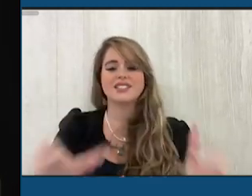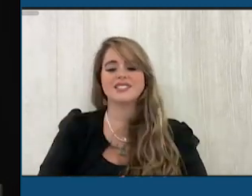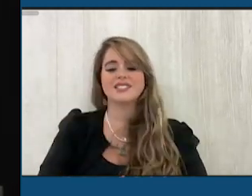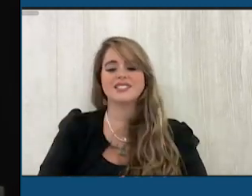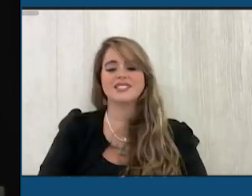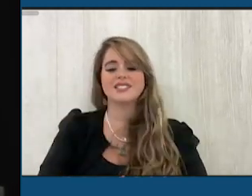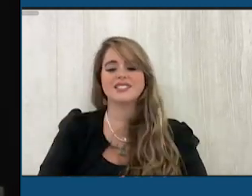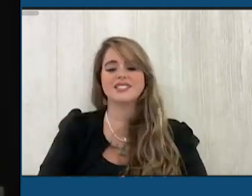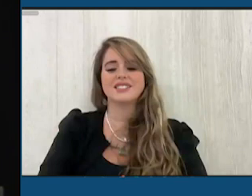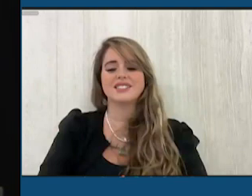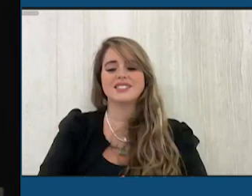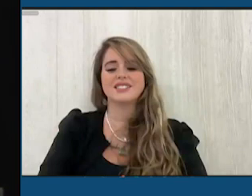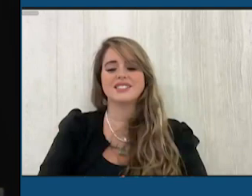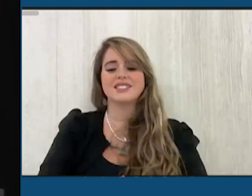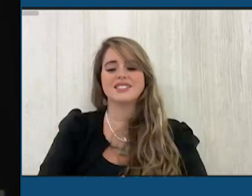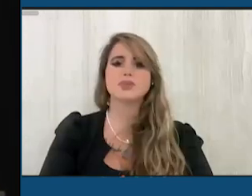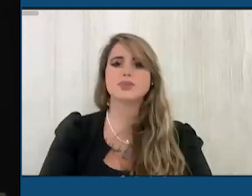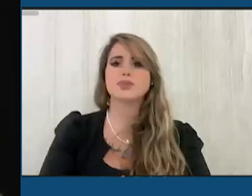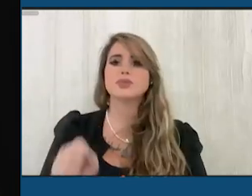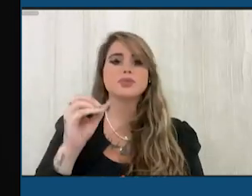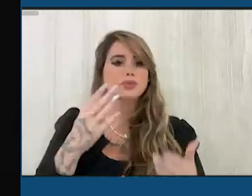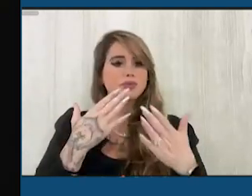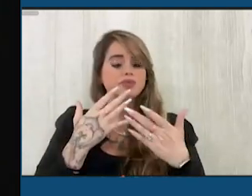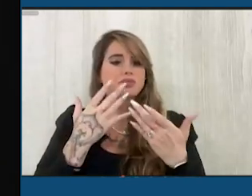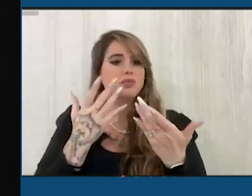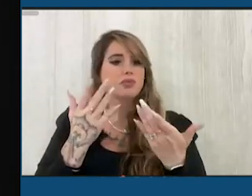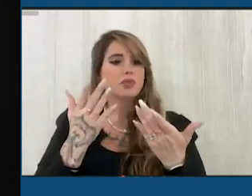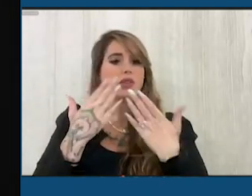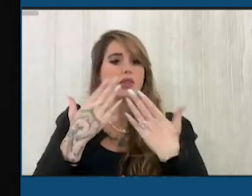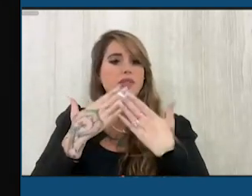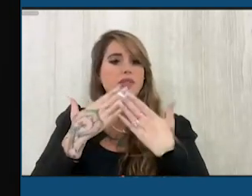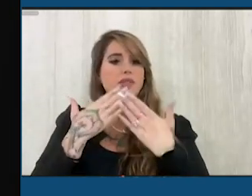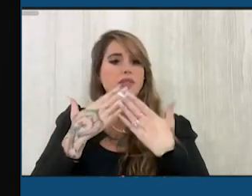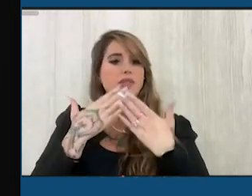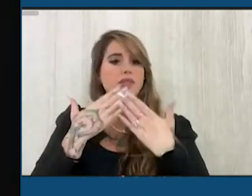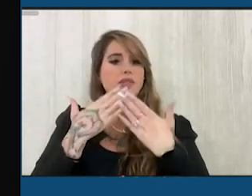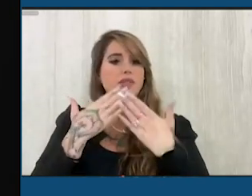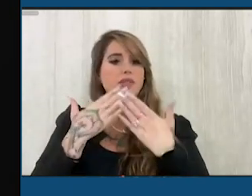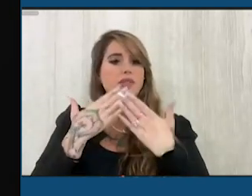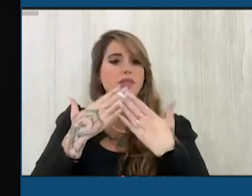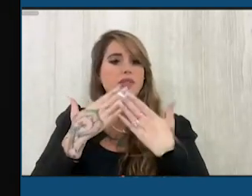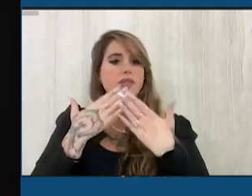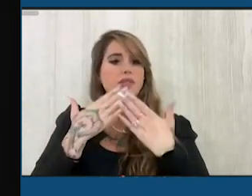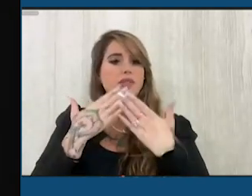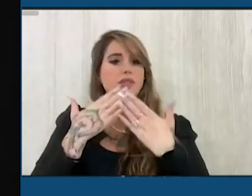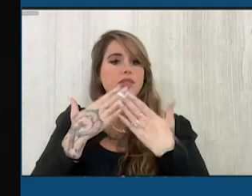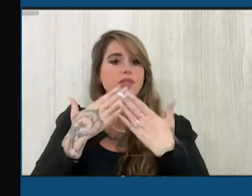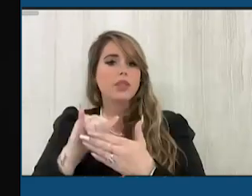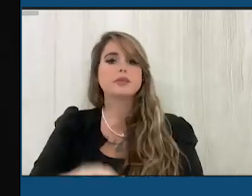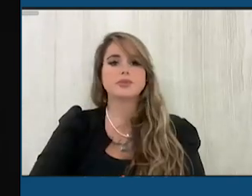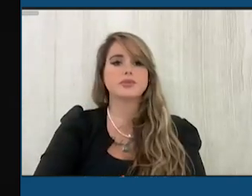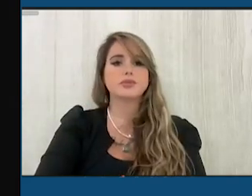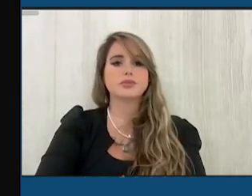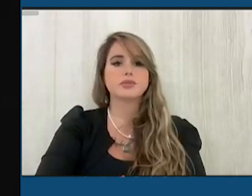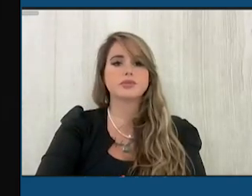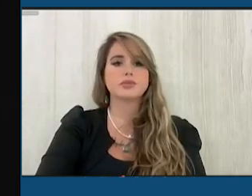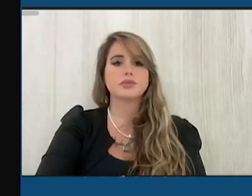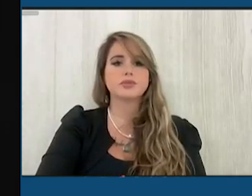So thank you to our team who created this new little QR code. Thank you, Erin, for that. And I'm looking at a screen that's not there over